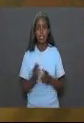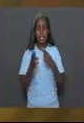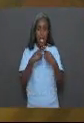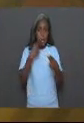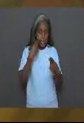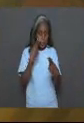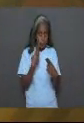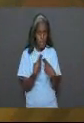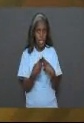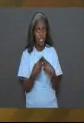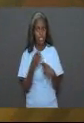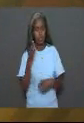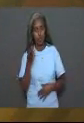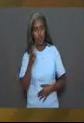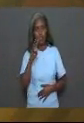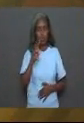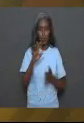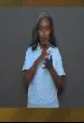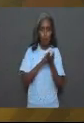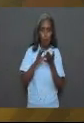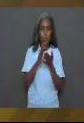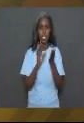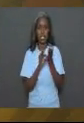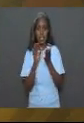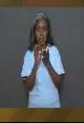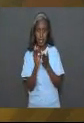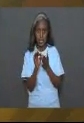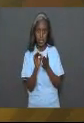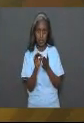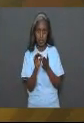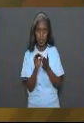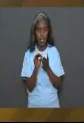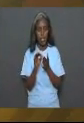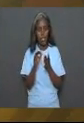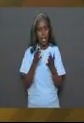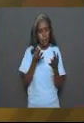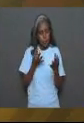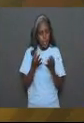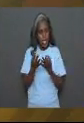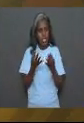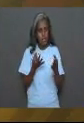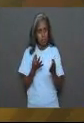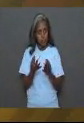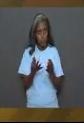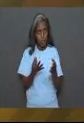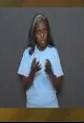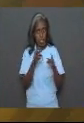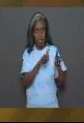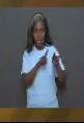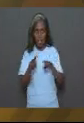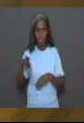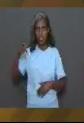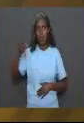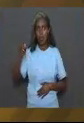The multiplication of two complex numbers can be expressed